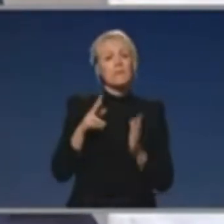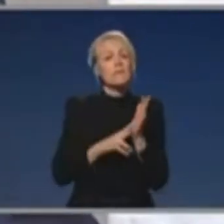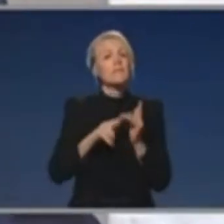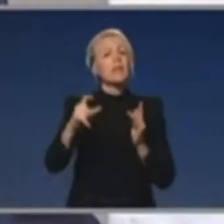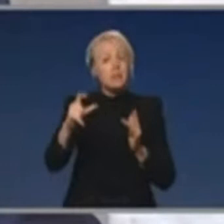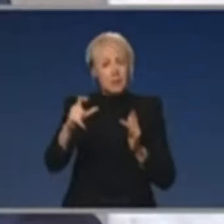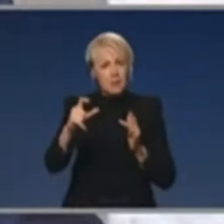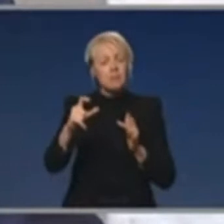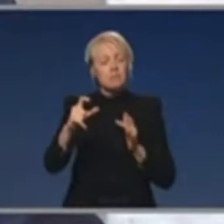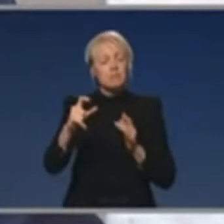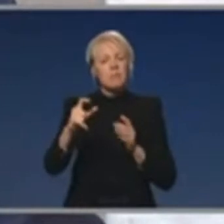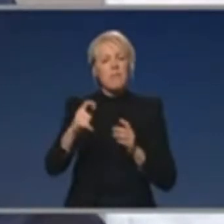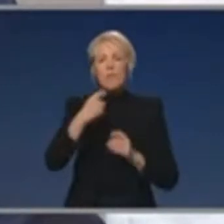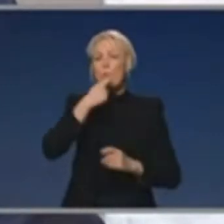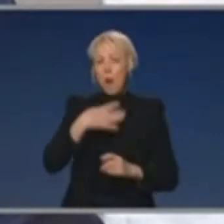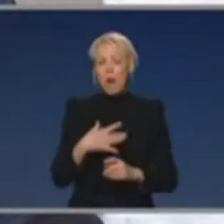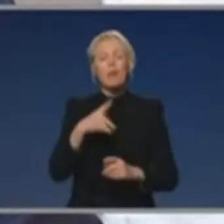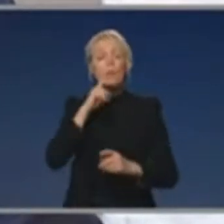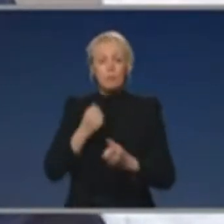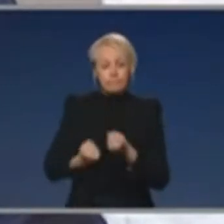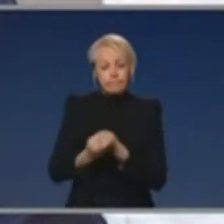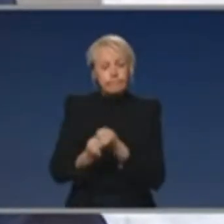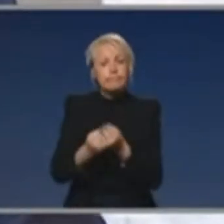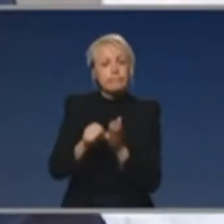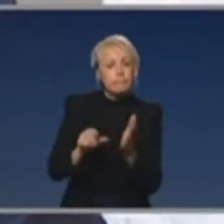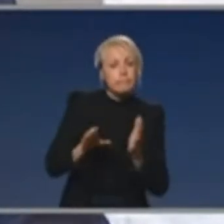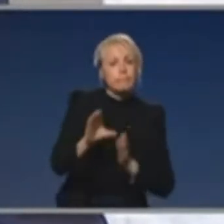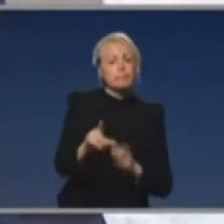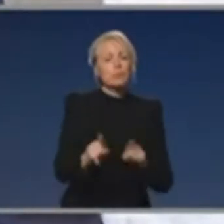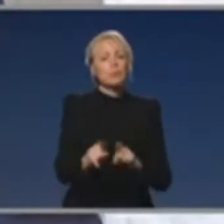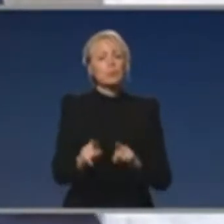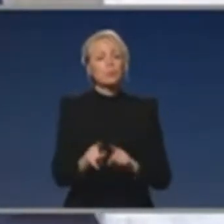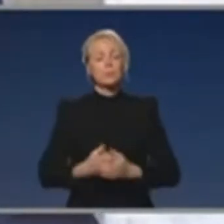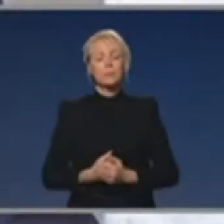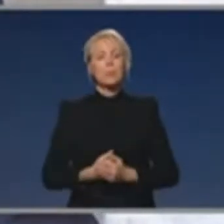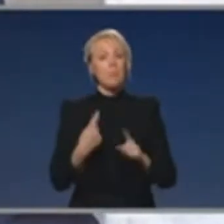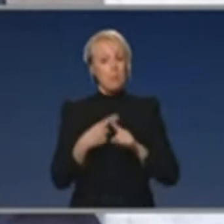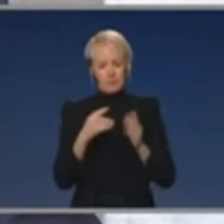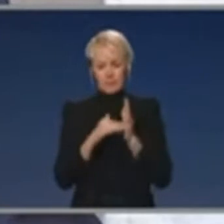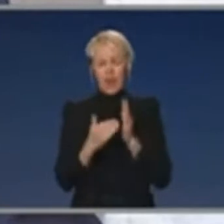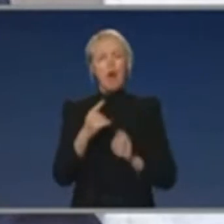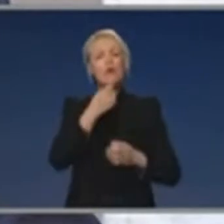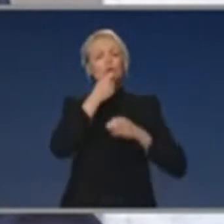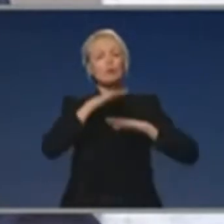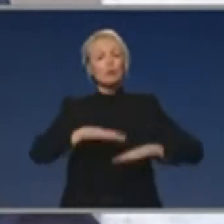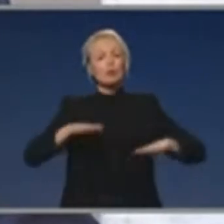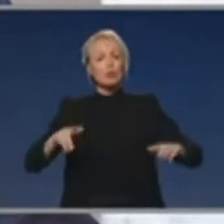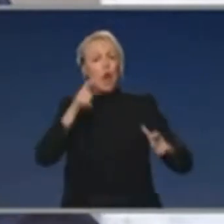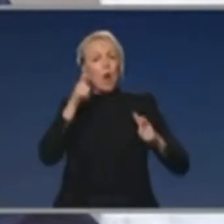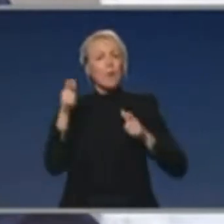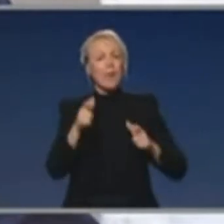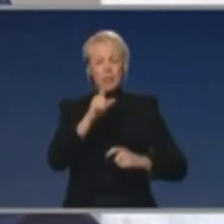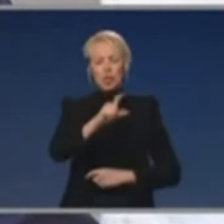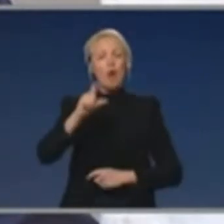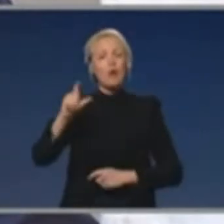later this evening and into tomorrow morning. We've acted on the childcare changes and are pleased with the response we've